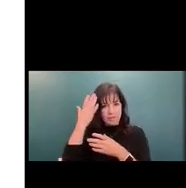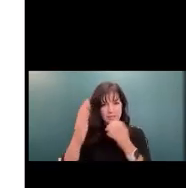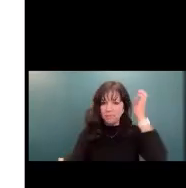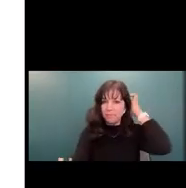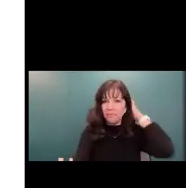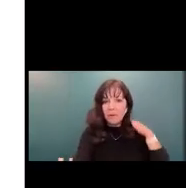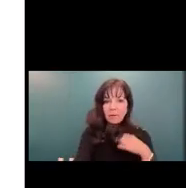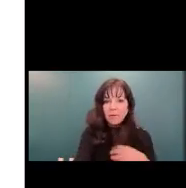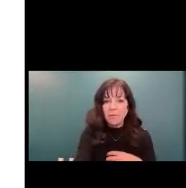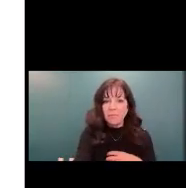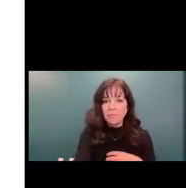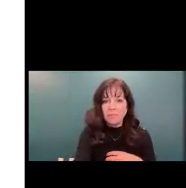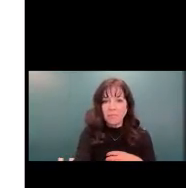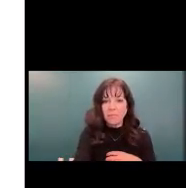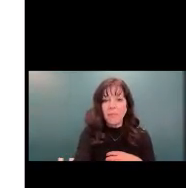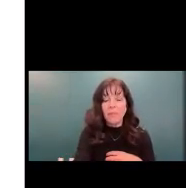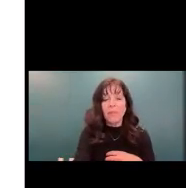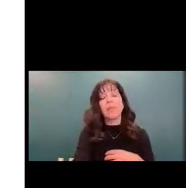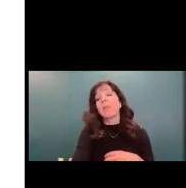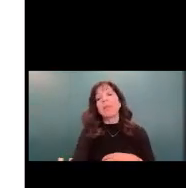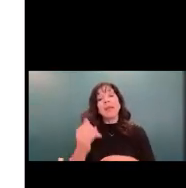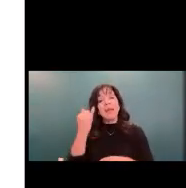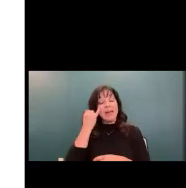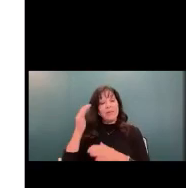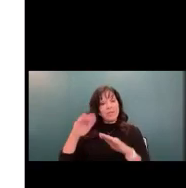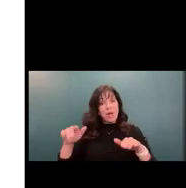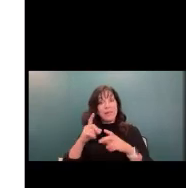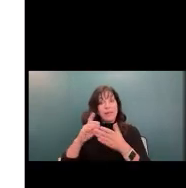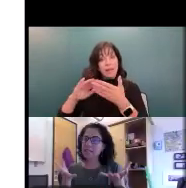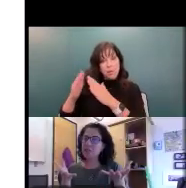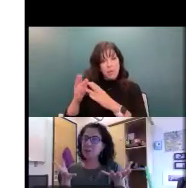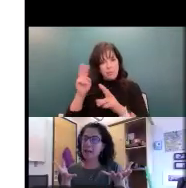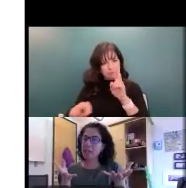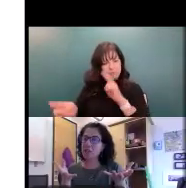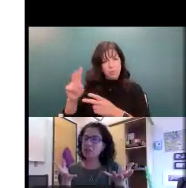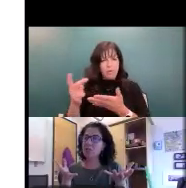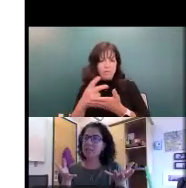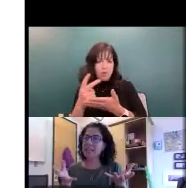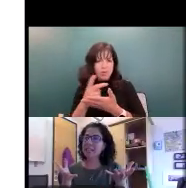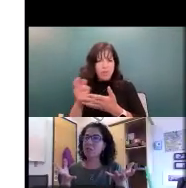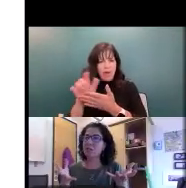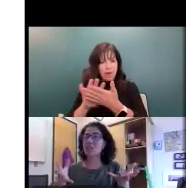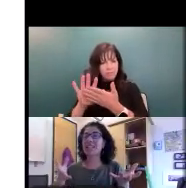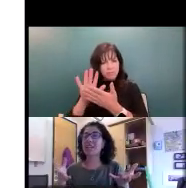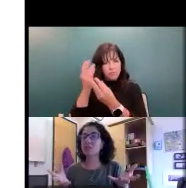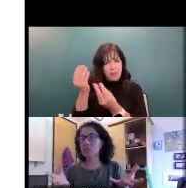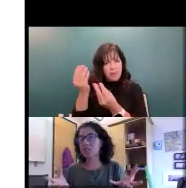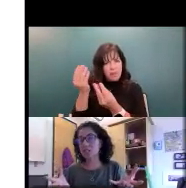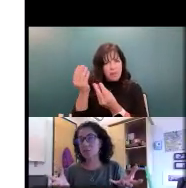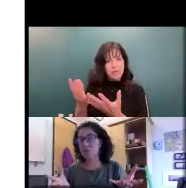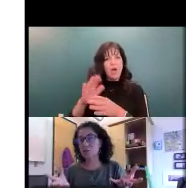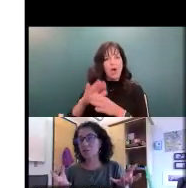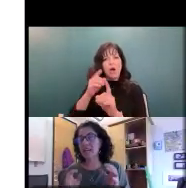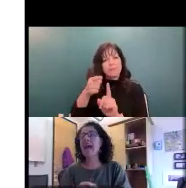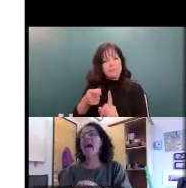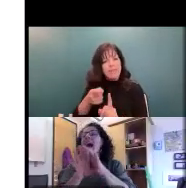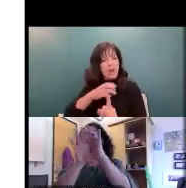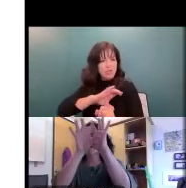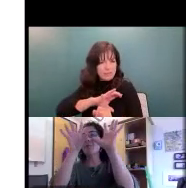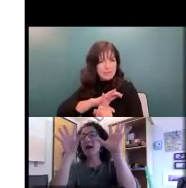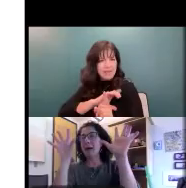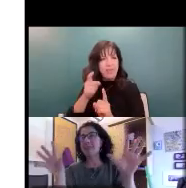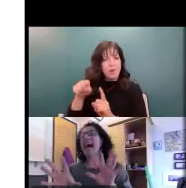child has a community identification of autism, we review those records, abstract information, so we get information on characteristics of